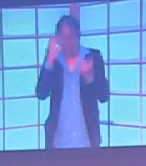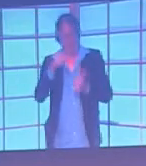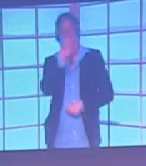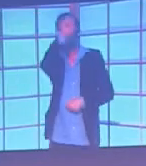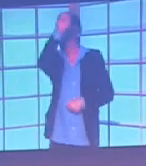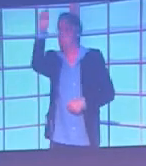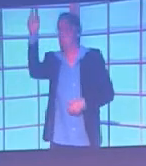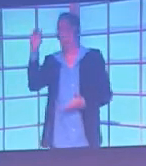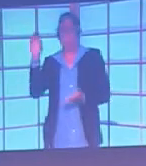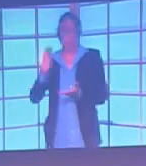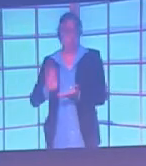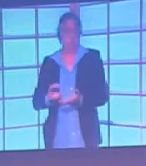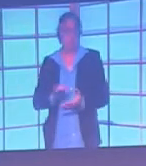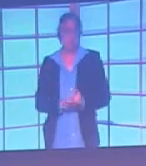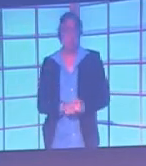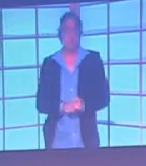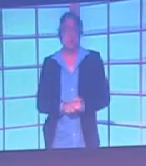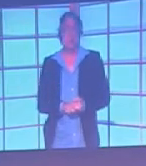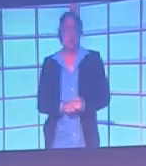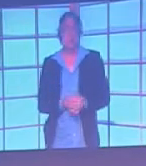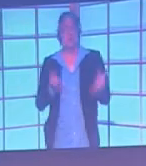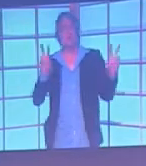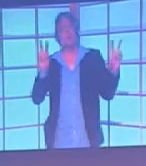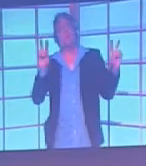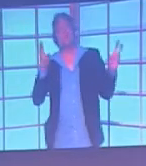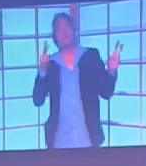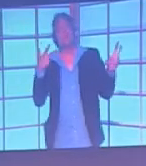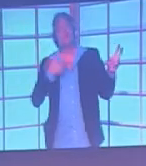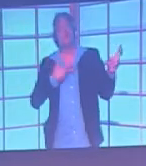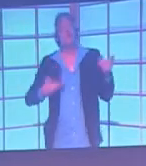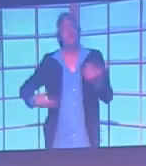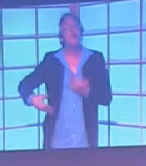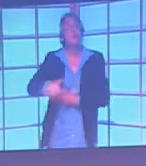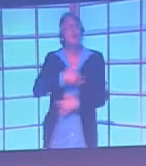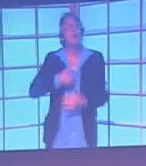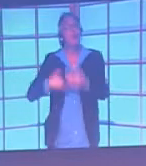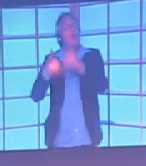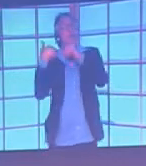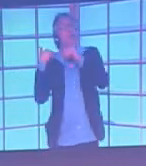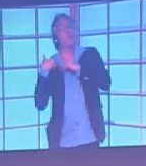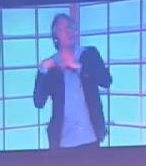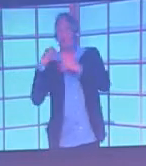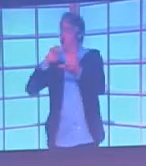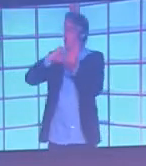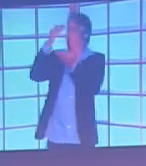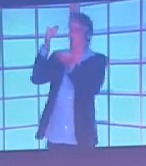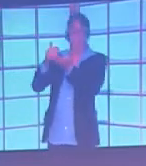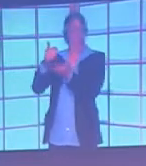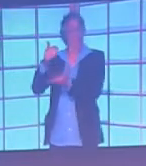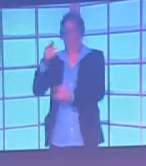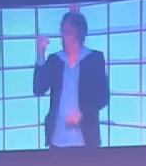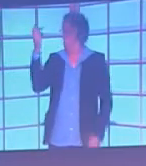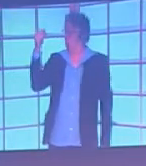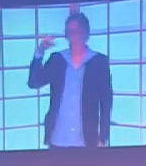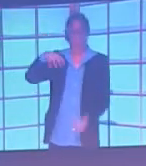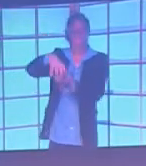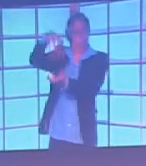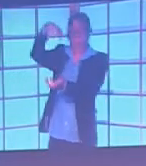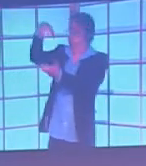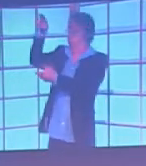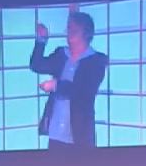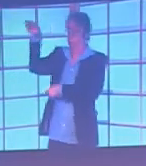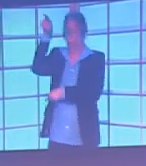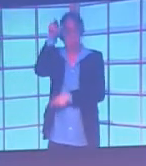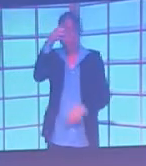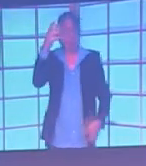are social responsibility funding streams, and I can tell you at Level Playing Field, because I've been on that journey. In the very beginning, our